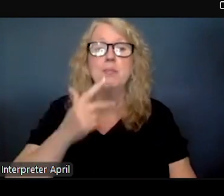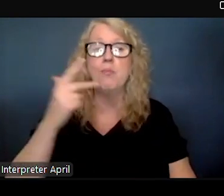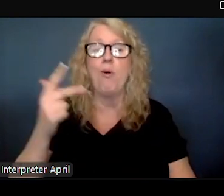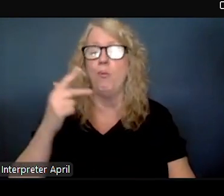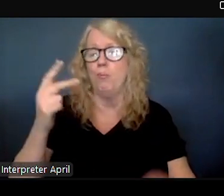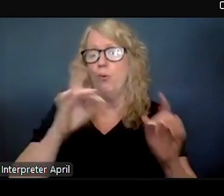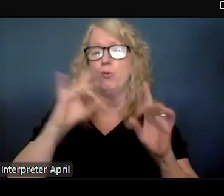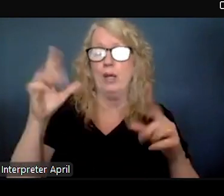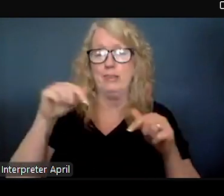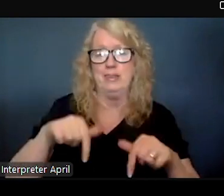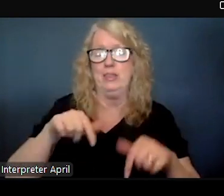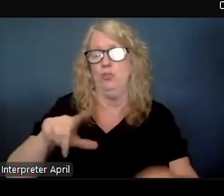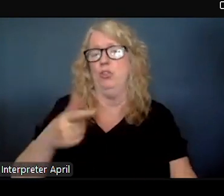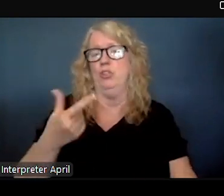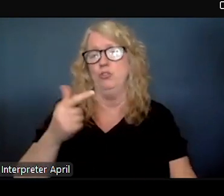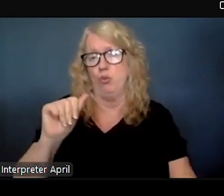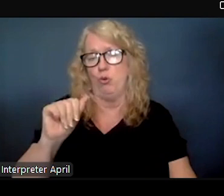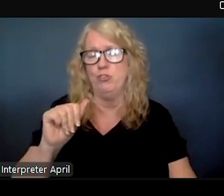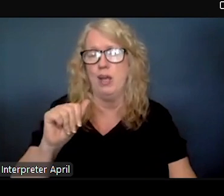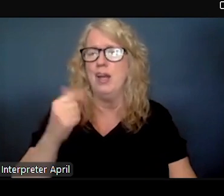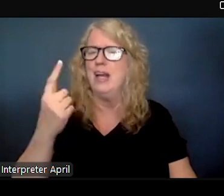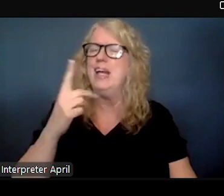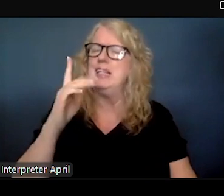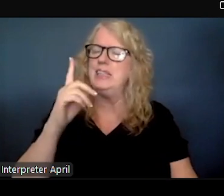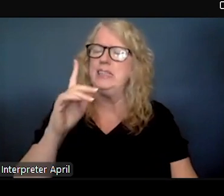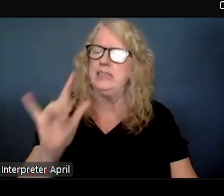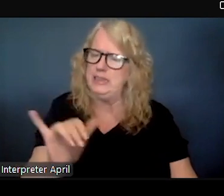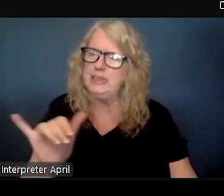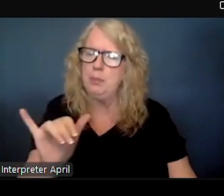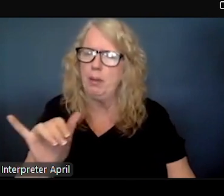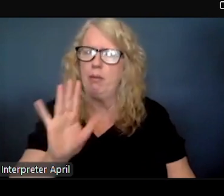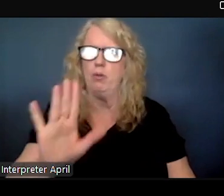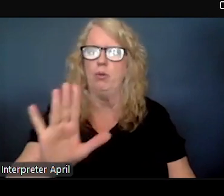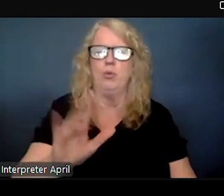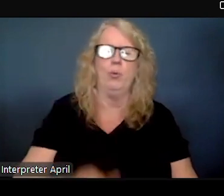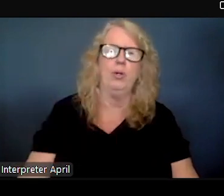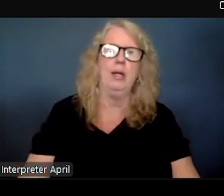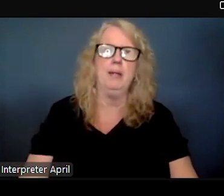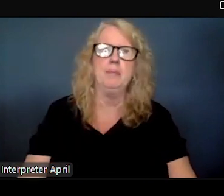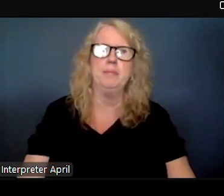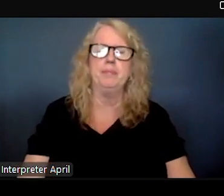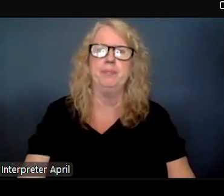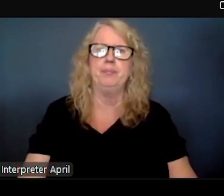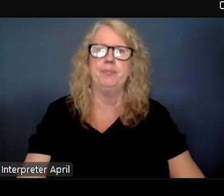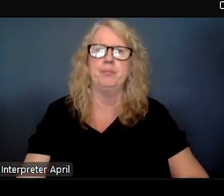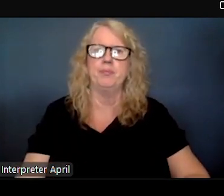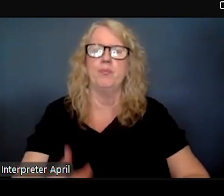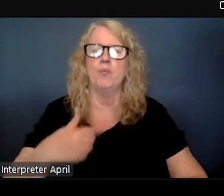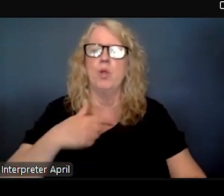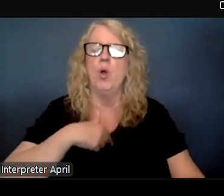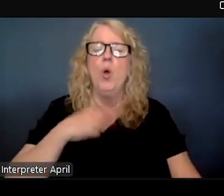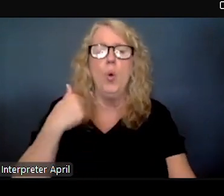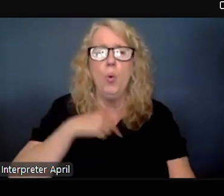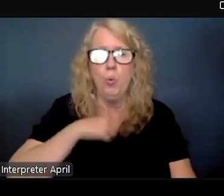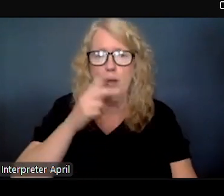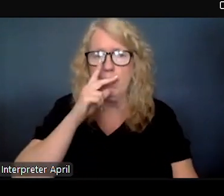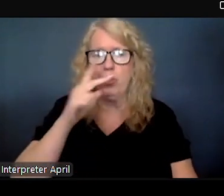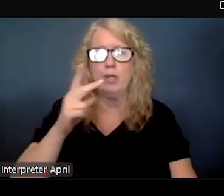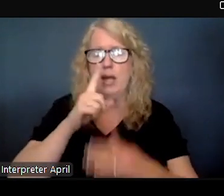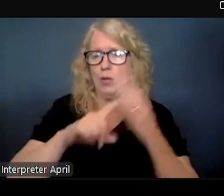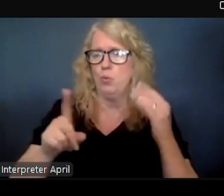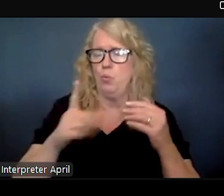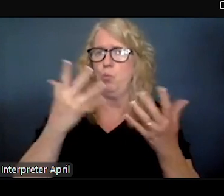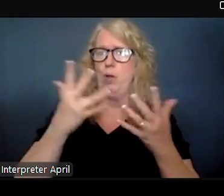Georgia, we do something quite similar but we look at level and we dispatch